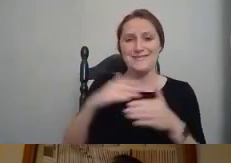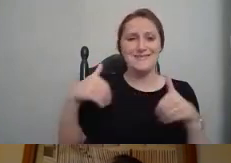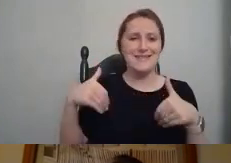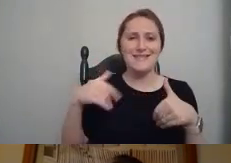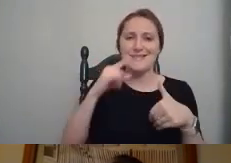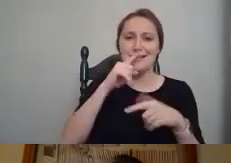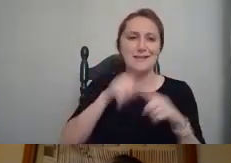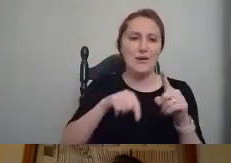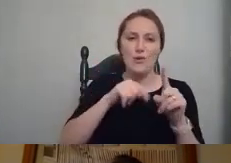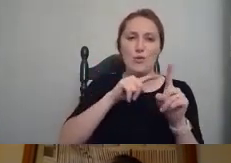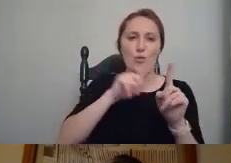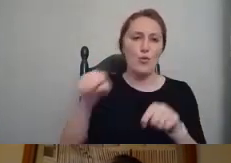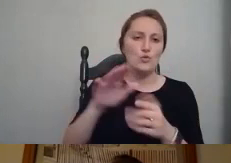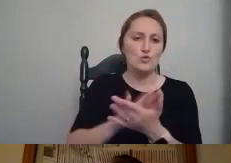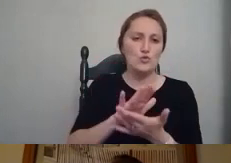school.